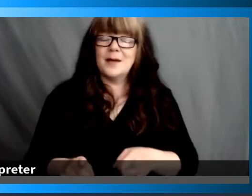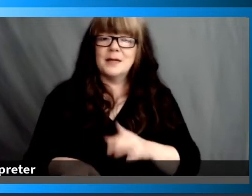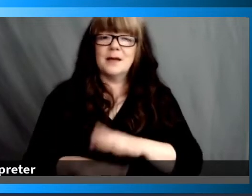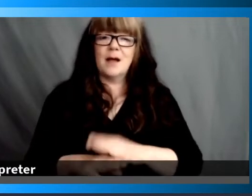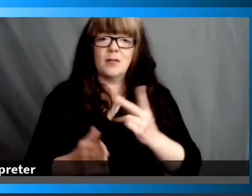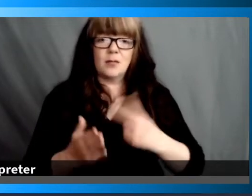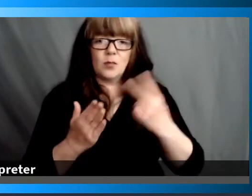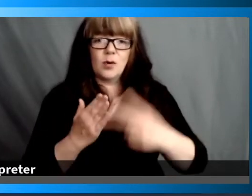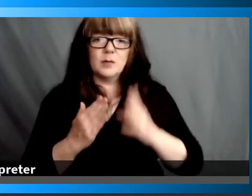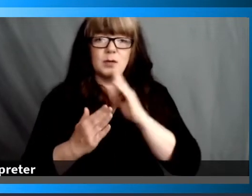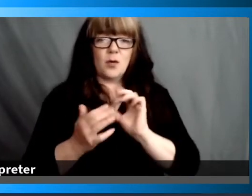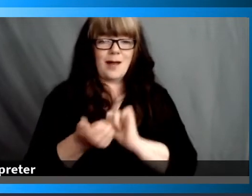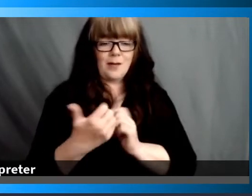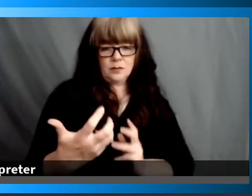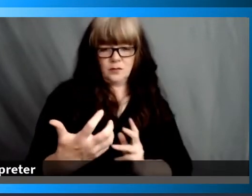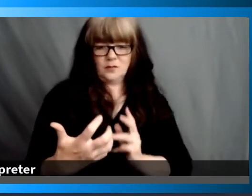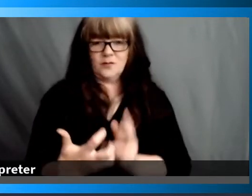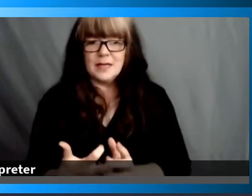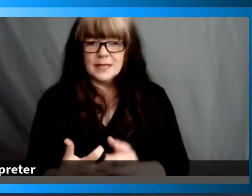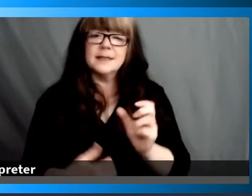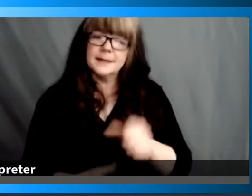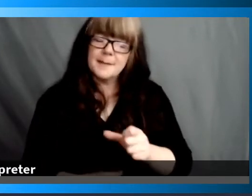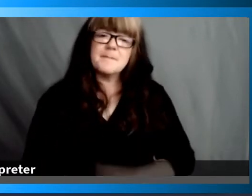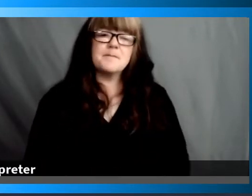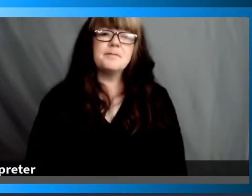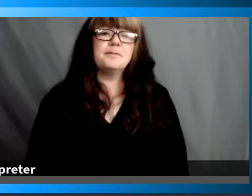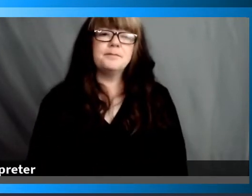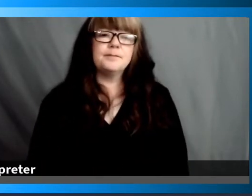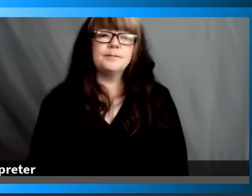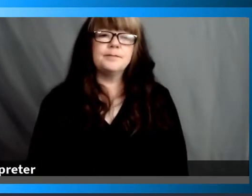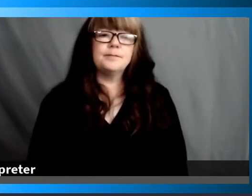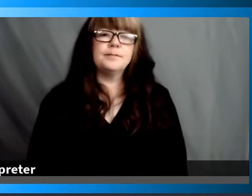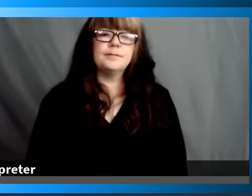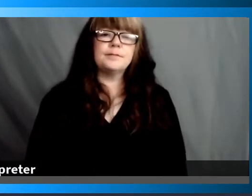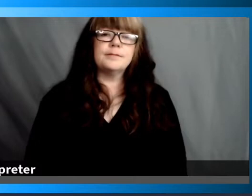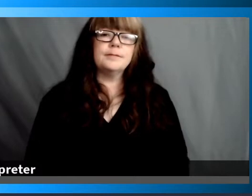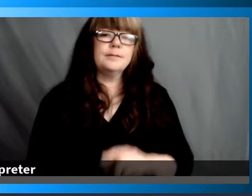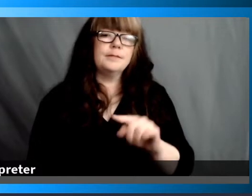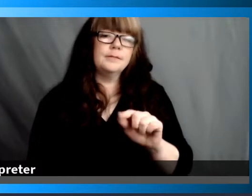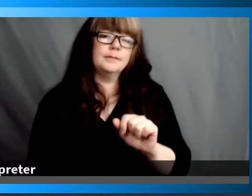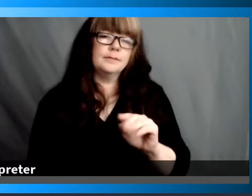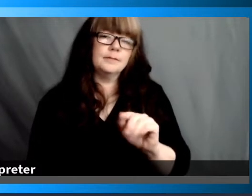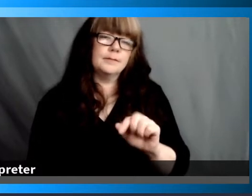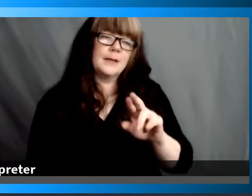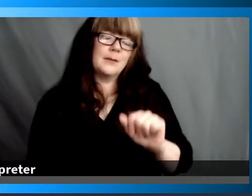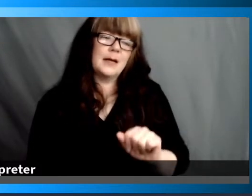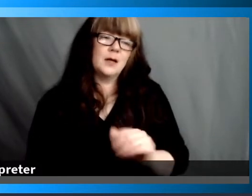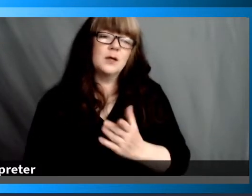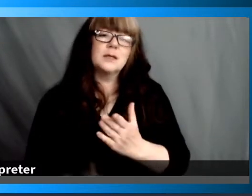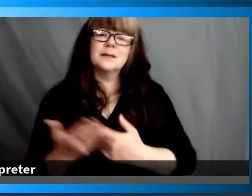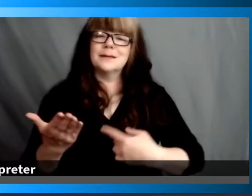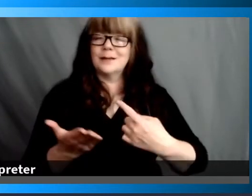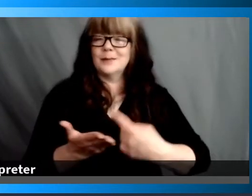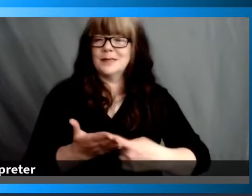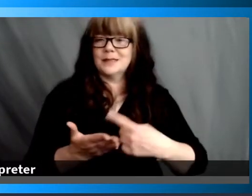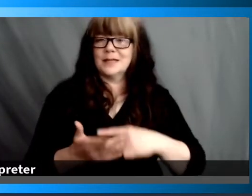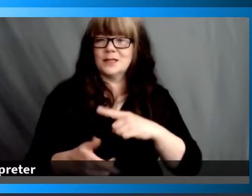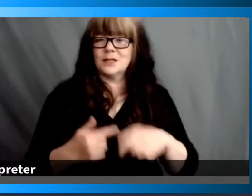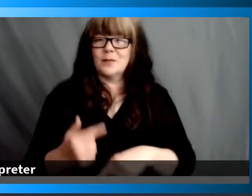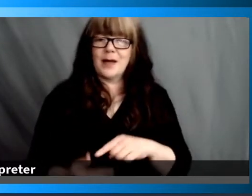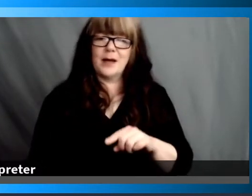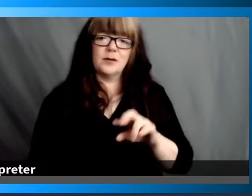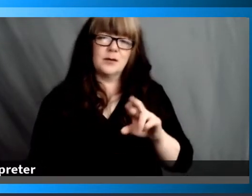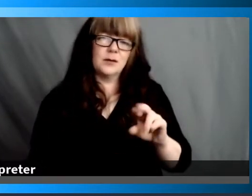fit when you show back up. Yeah, absolutely. So Tamara, there has been some discussion about Rosita